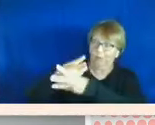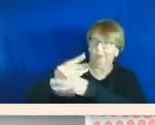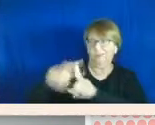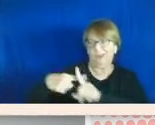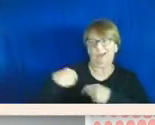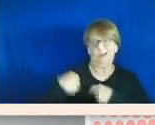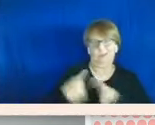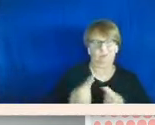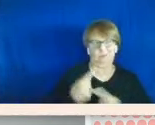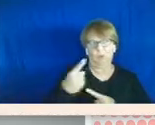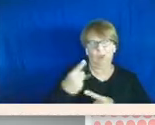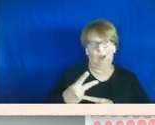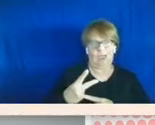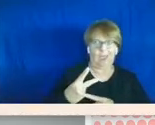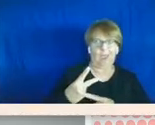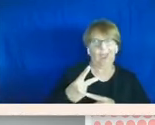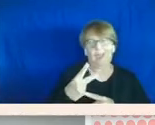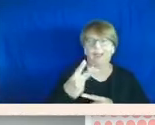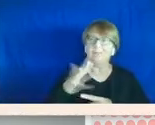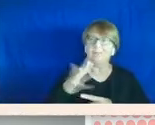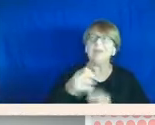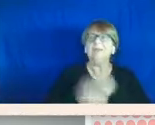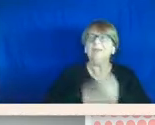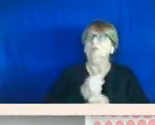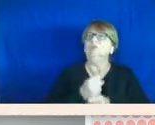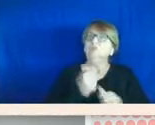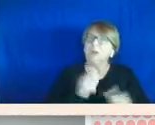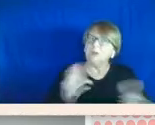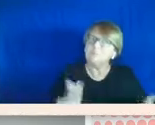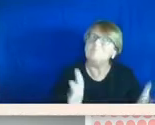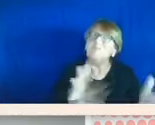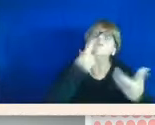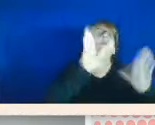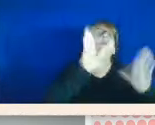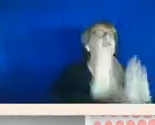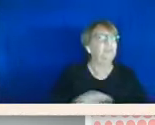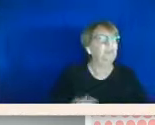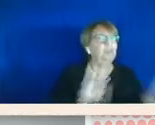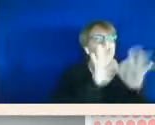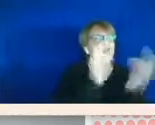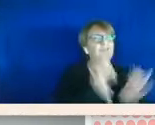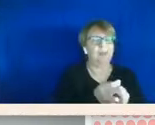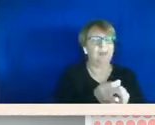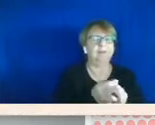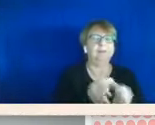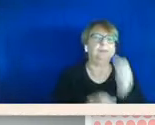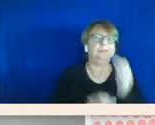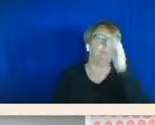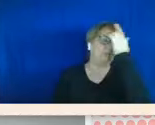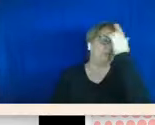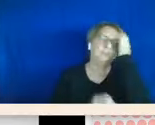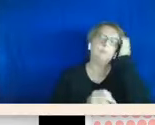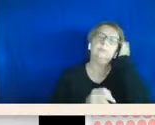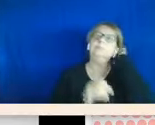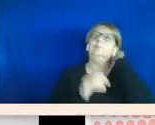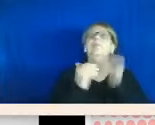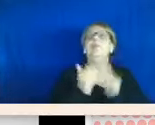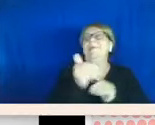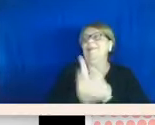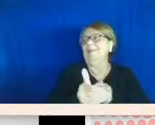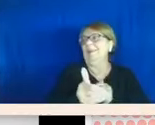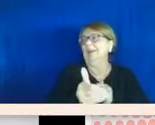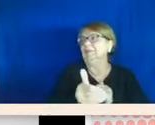so, we've also been trying to promote that for children and families. The next step up in the continuum of services